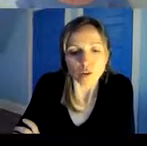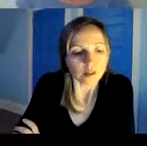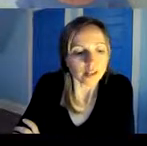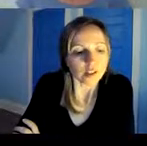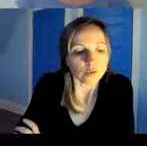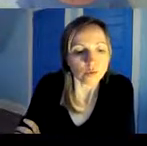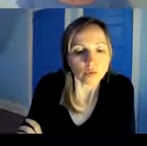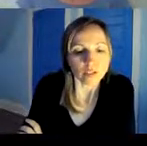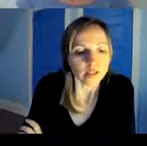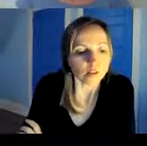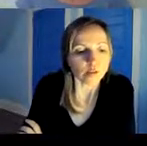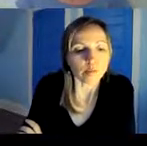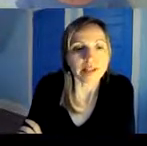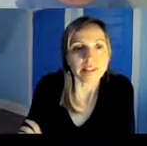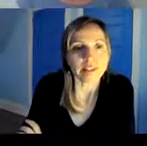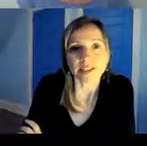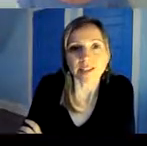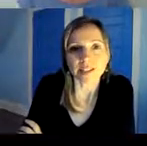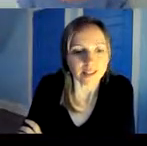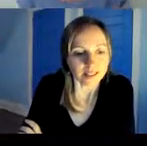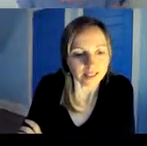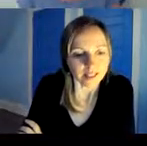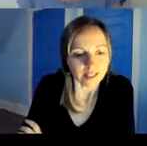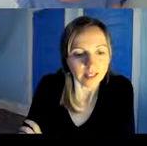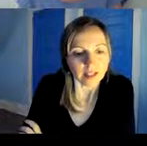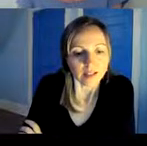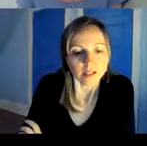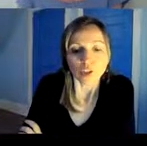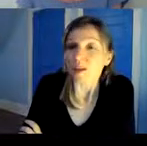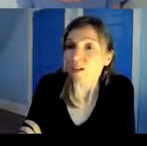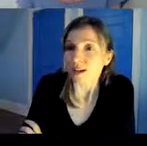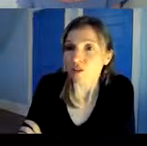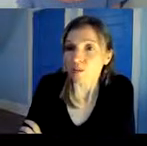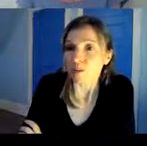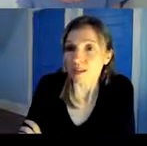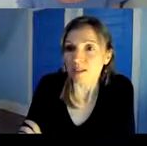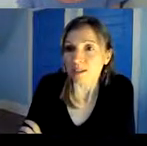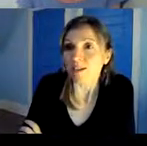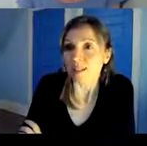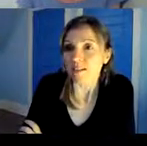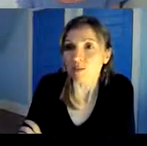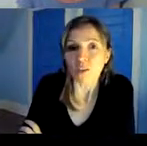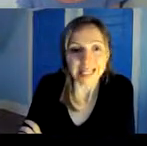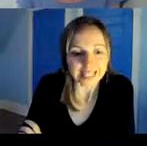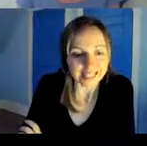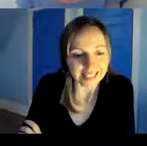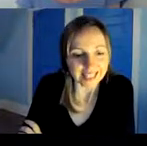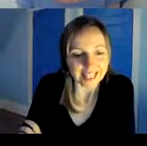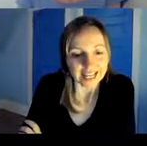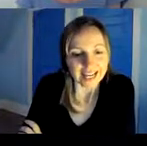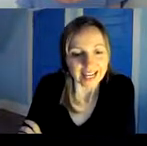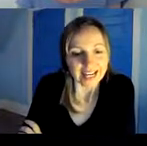it to North America as a food source and a herbal medicine in the 1860s. You can make a pesto from the young leaves, which is